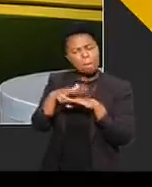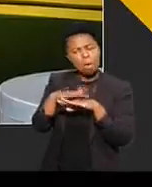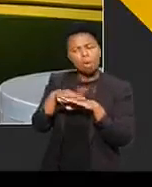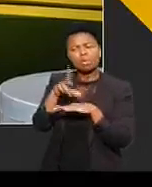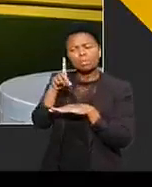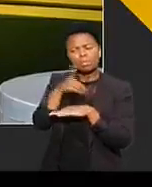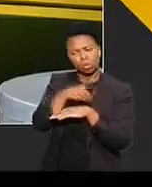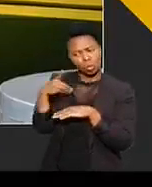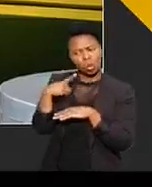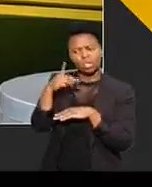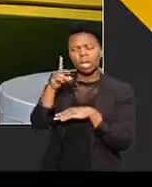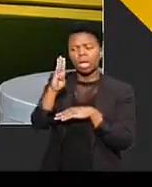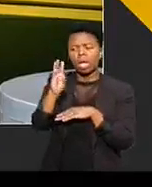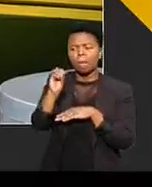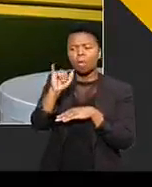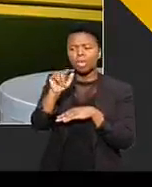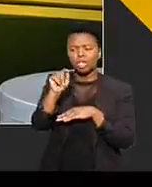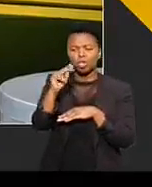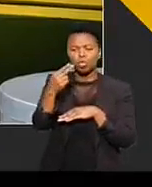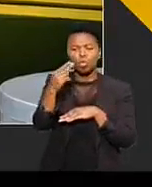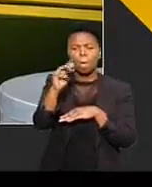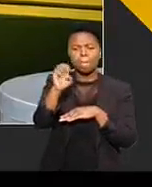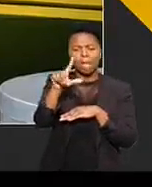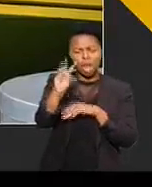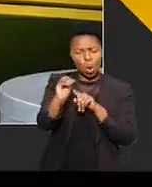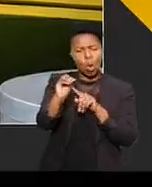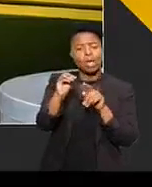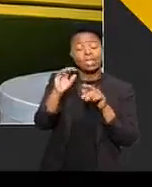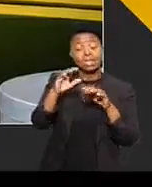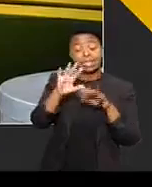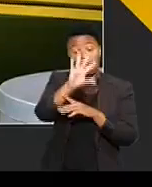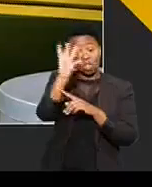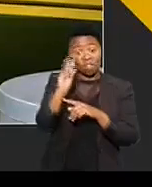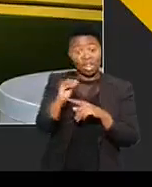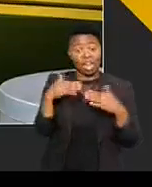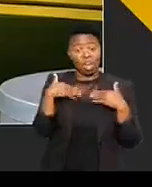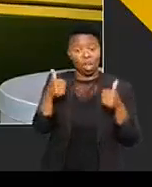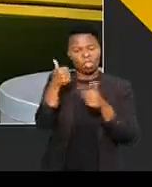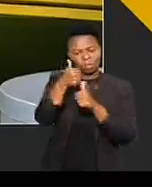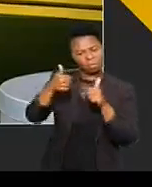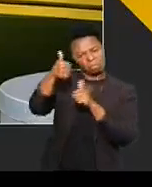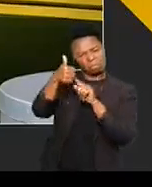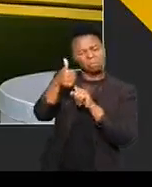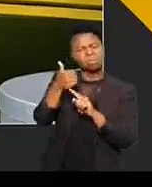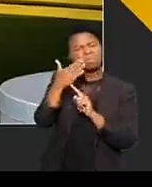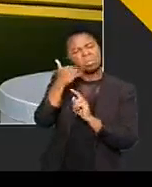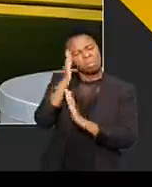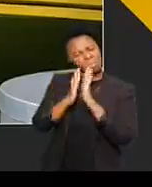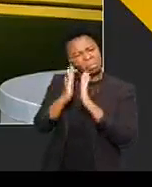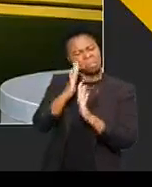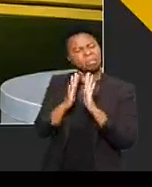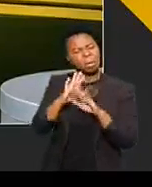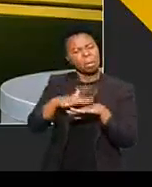Dr. Boitumelo Semete-Makoktlela from the South African Health Products Regulatory Authority. So just give us perspective on this